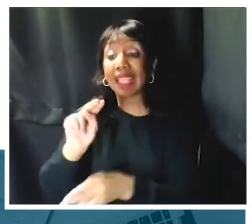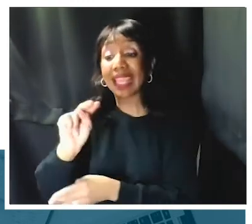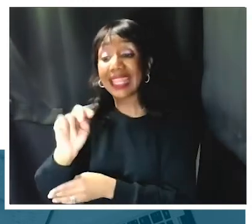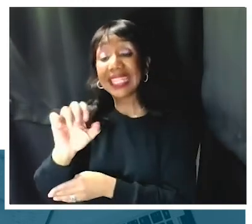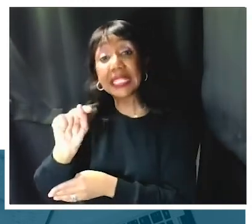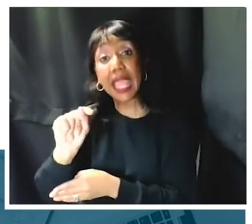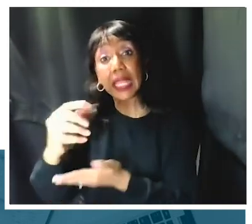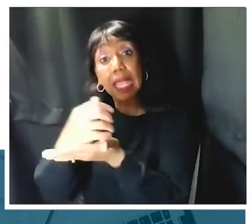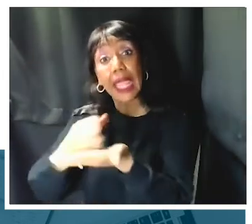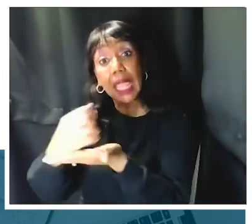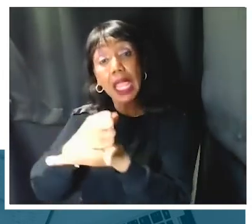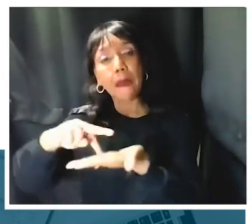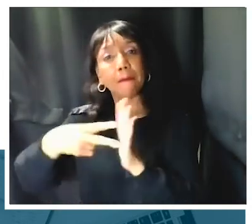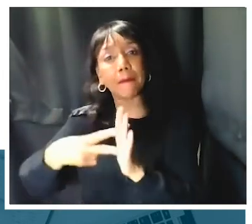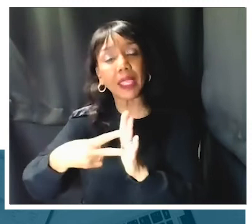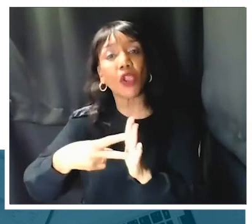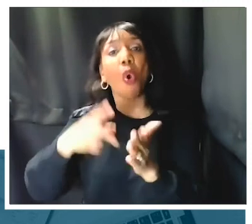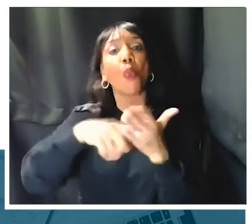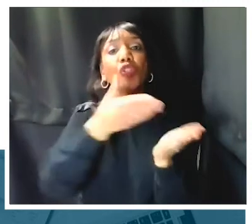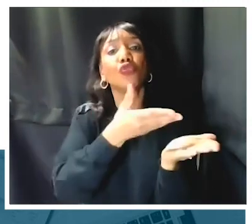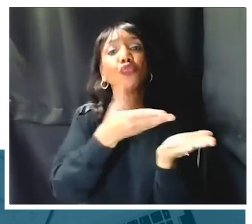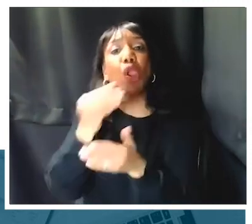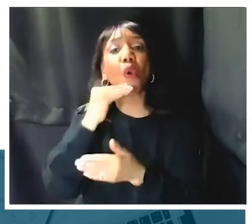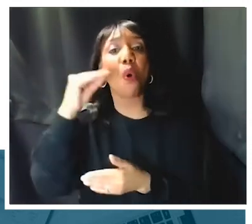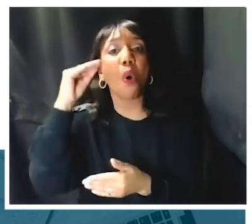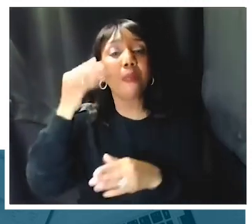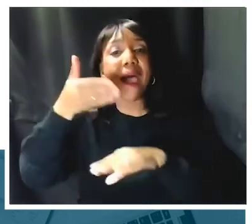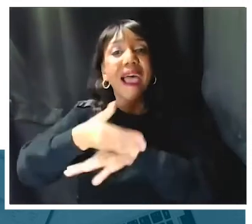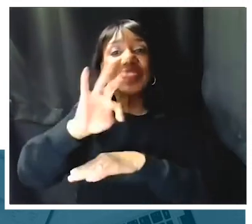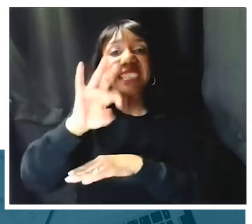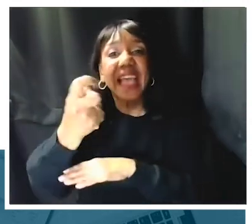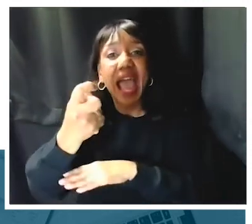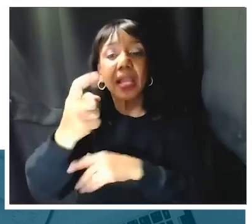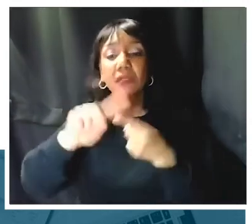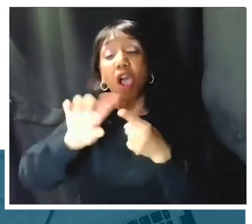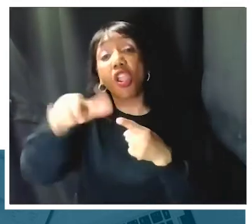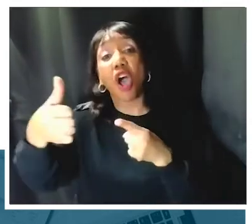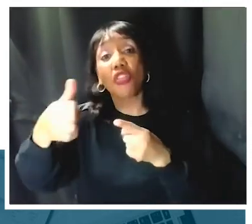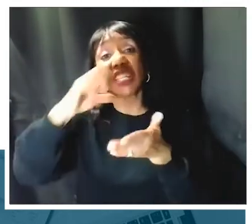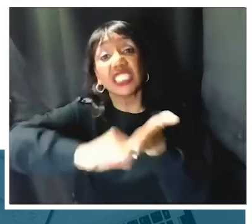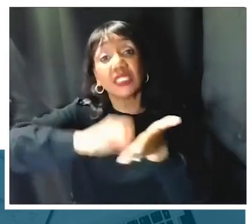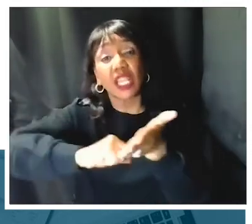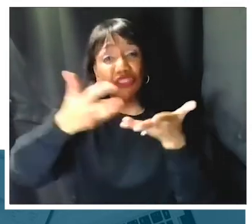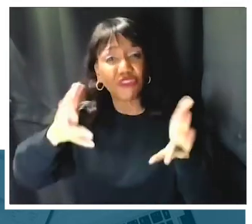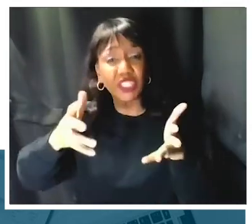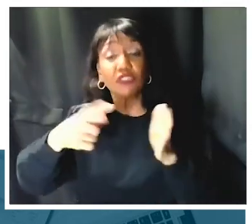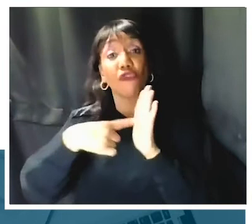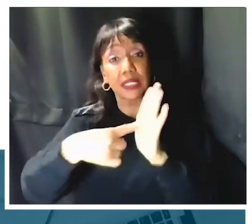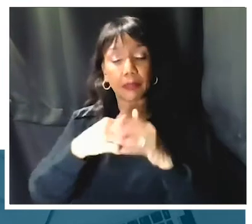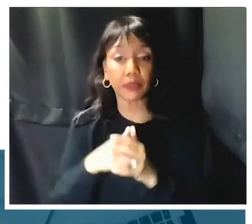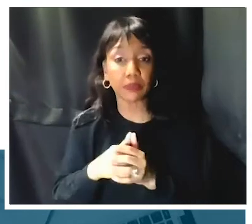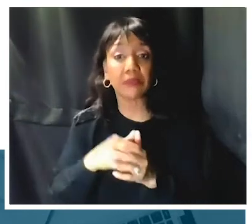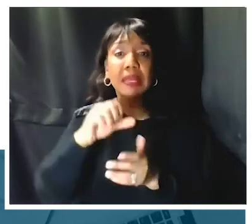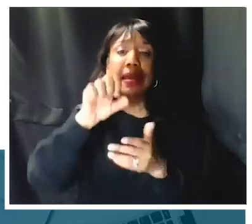Net income is your take home pay after taxes, other deductions have been taken out. For